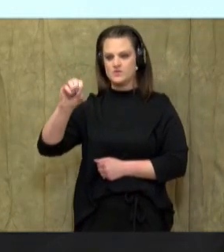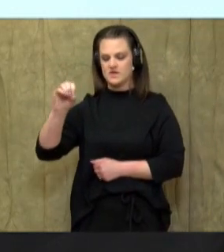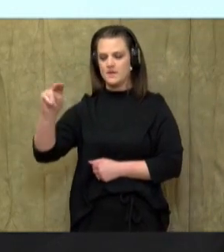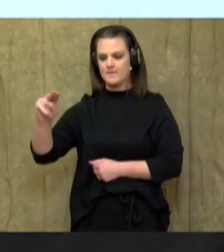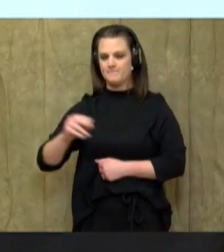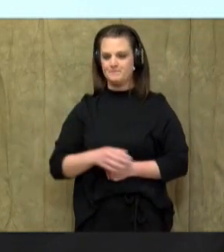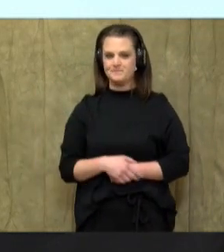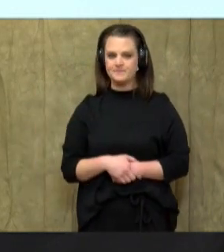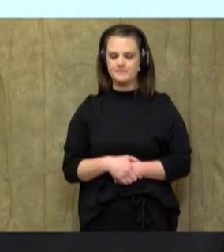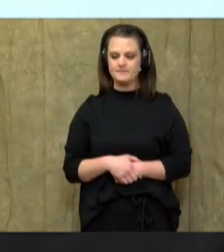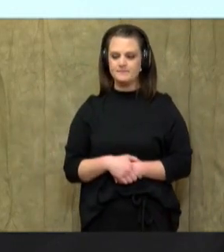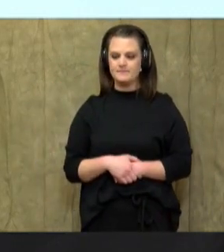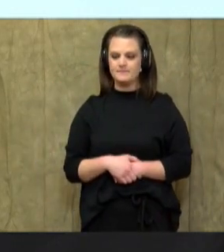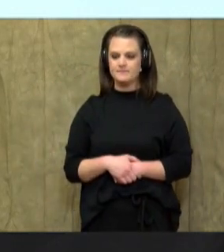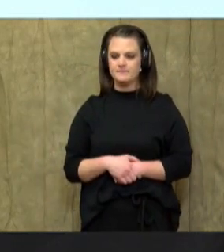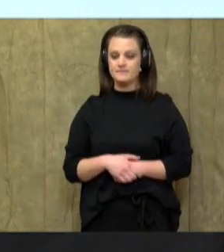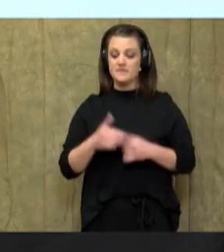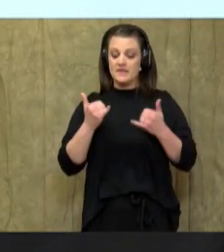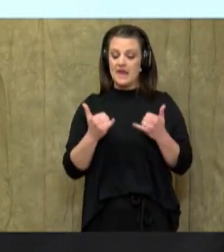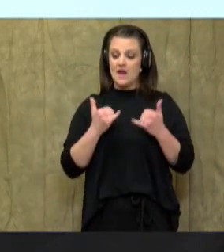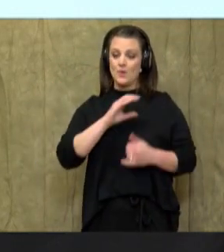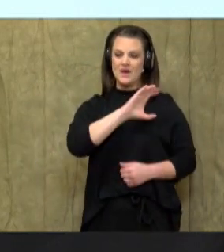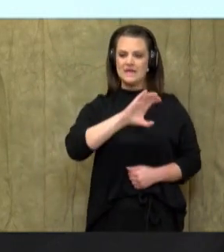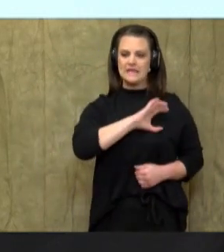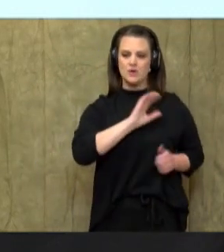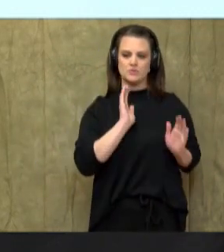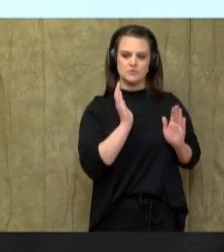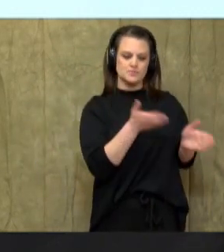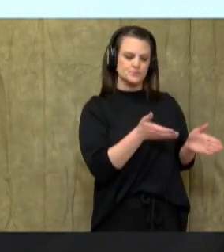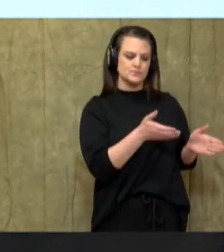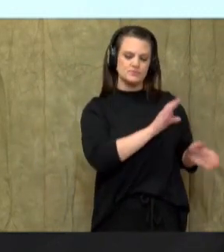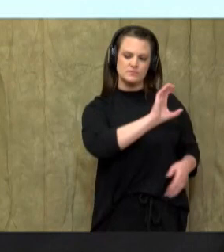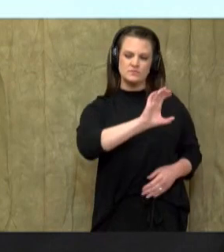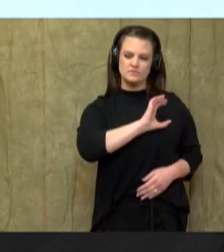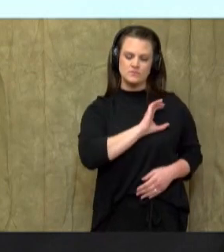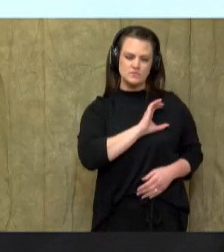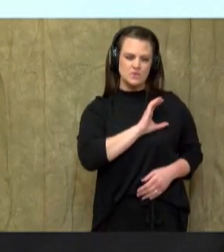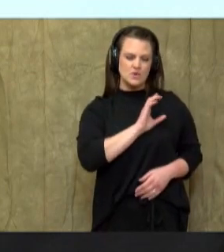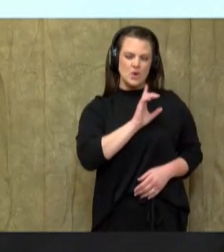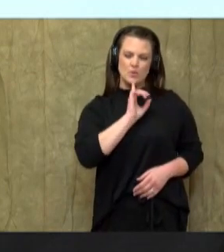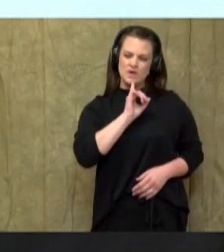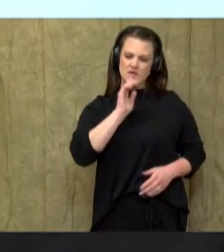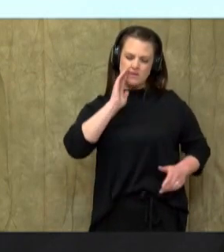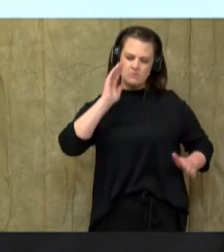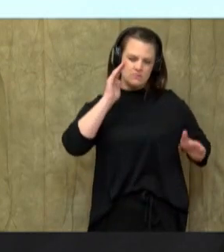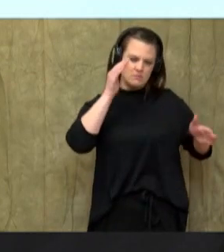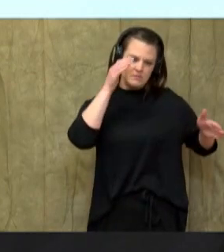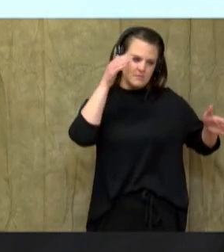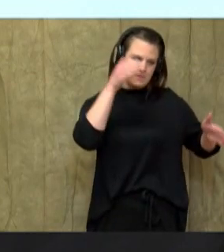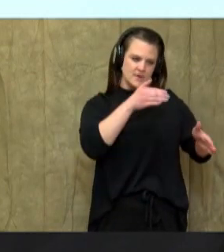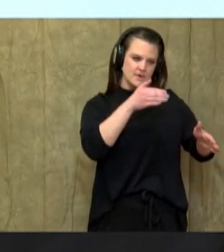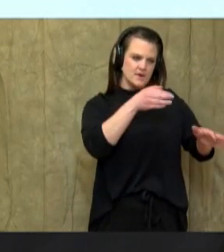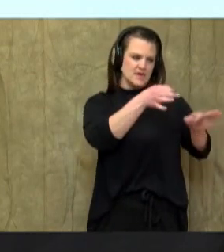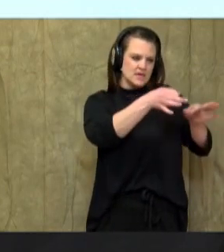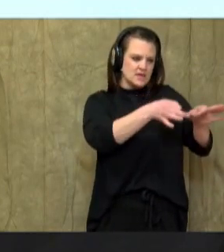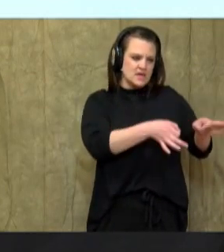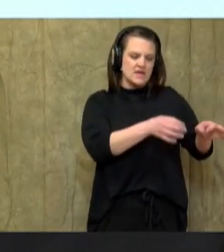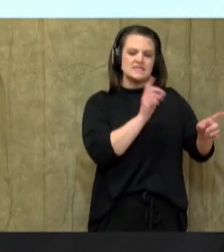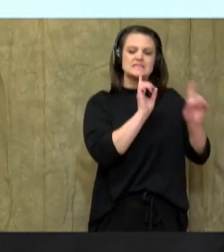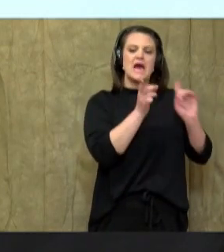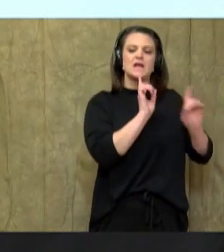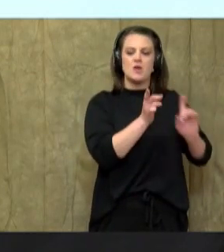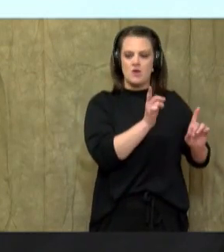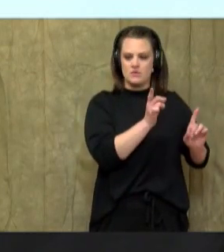the characters. I really want you to pay attention in what the characters say, their dialogue. And in